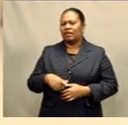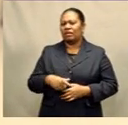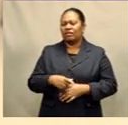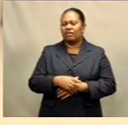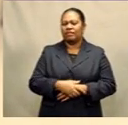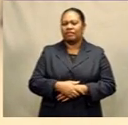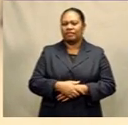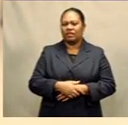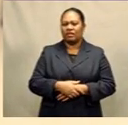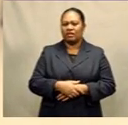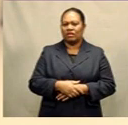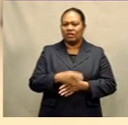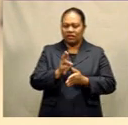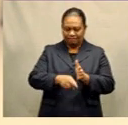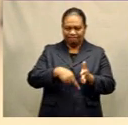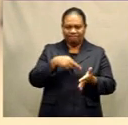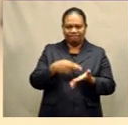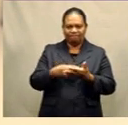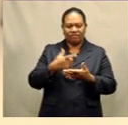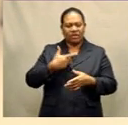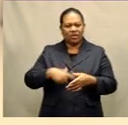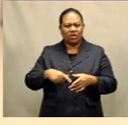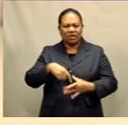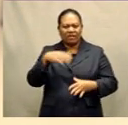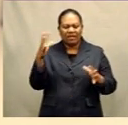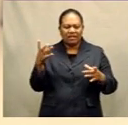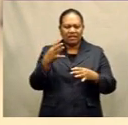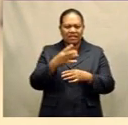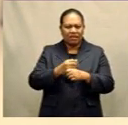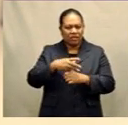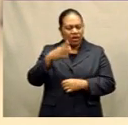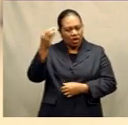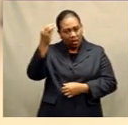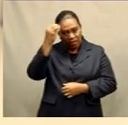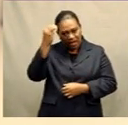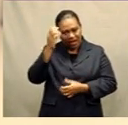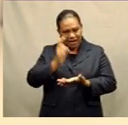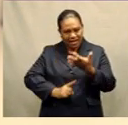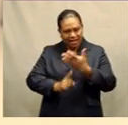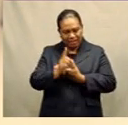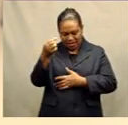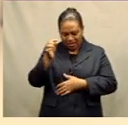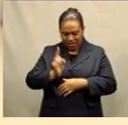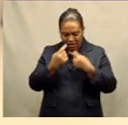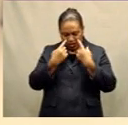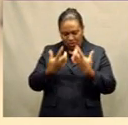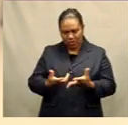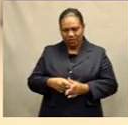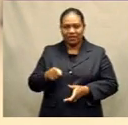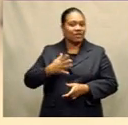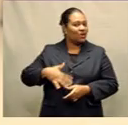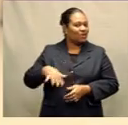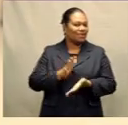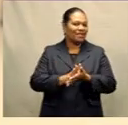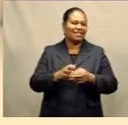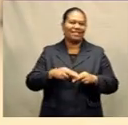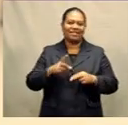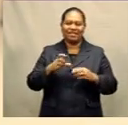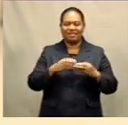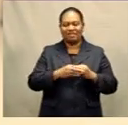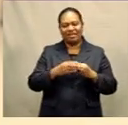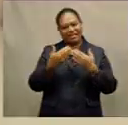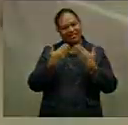fragile recovery, according to their summary of opinion released today. And that's all from your HFC Bank for